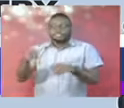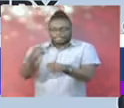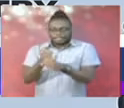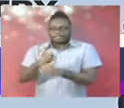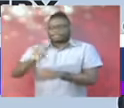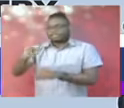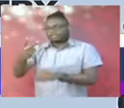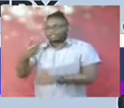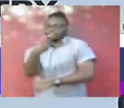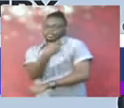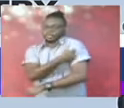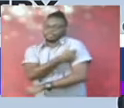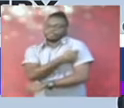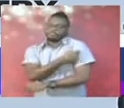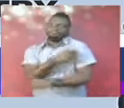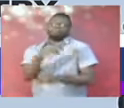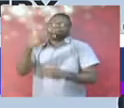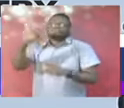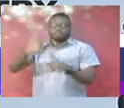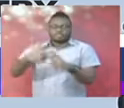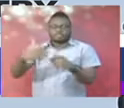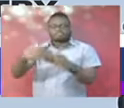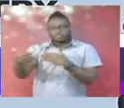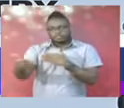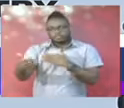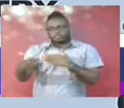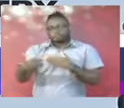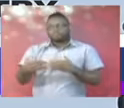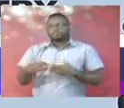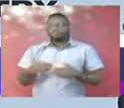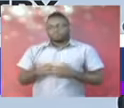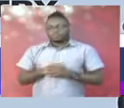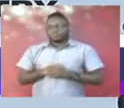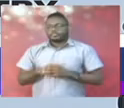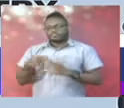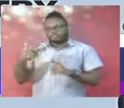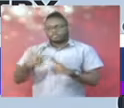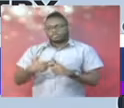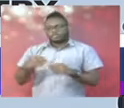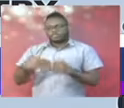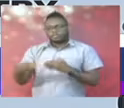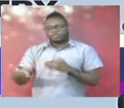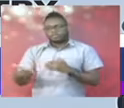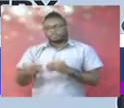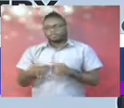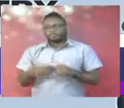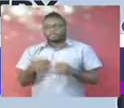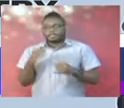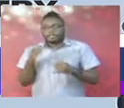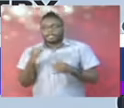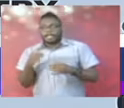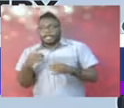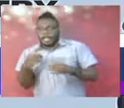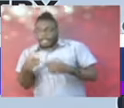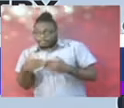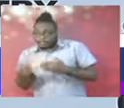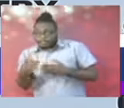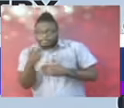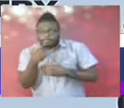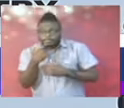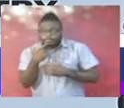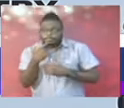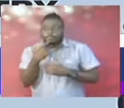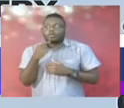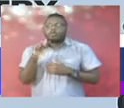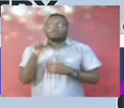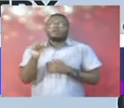COVID-19, you again wait 3 months from the date of confirmation. In all cases, just bearing in mind that what we are trying to achieve is